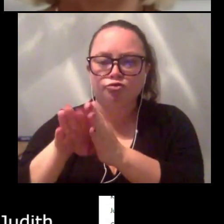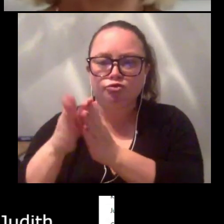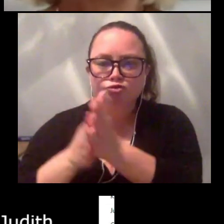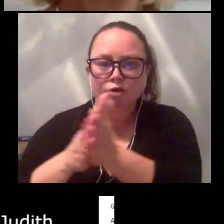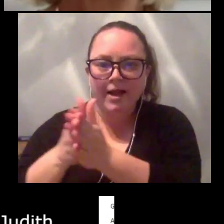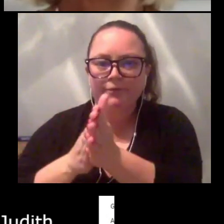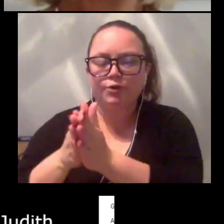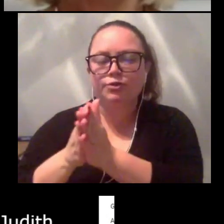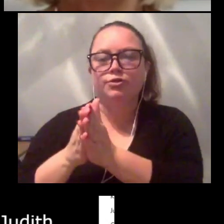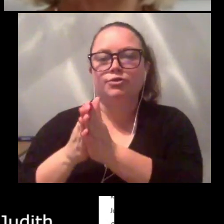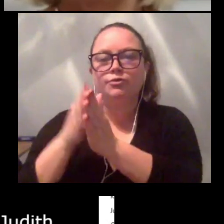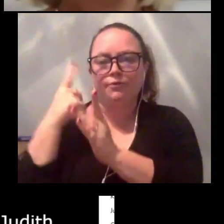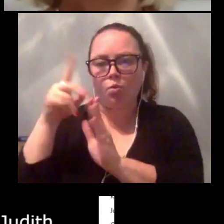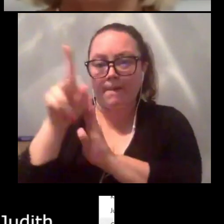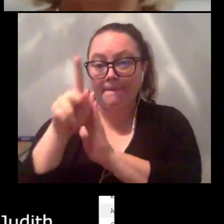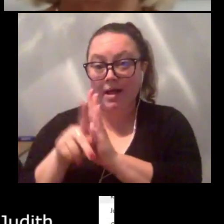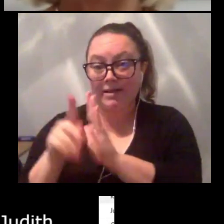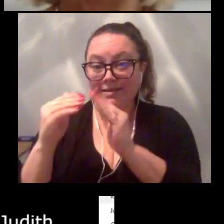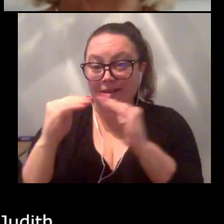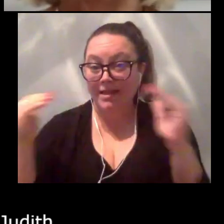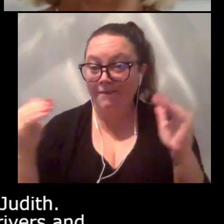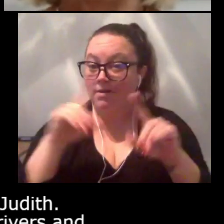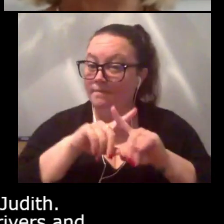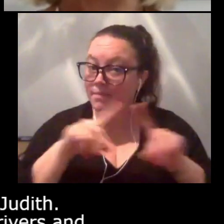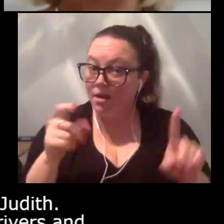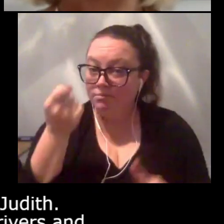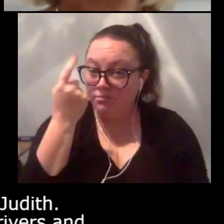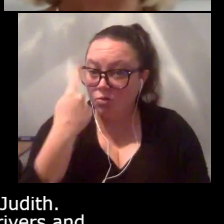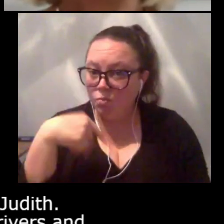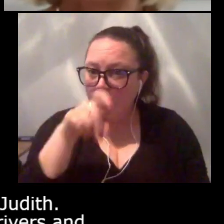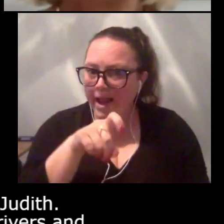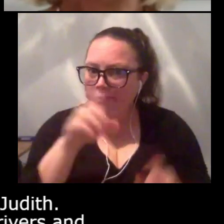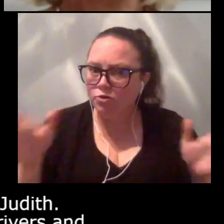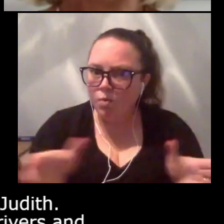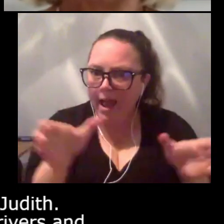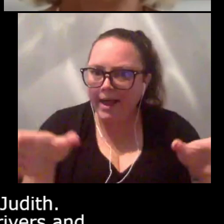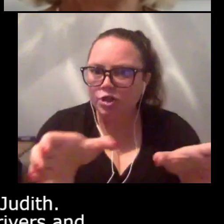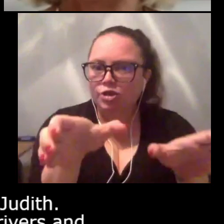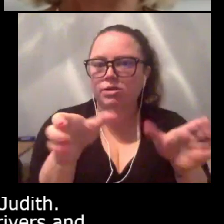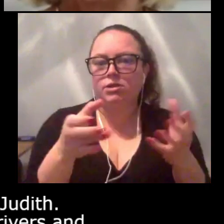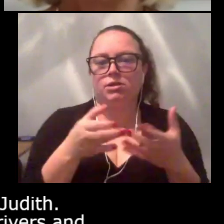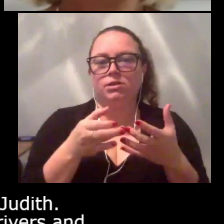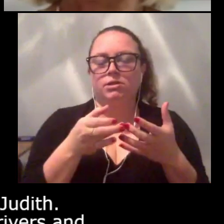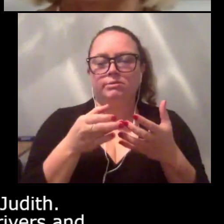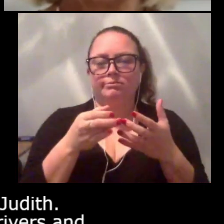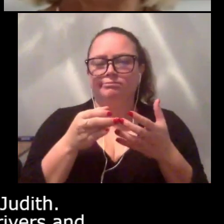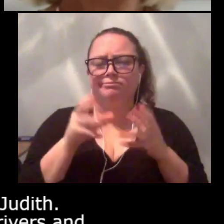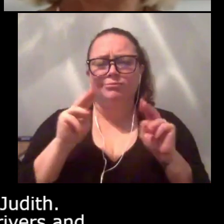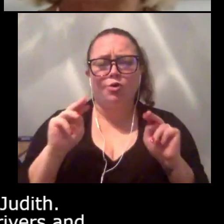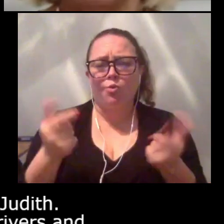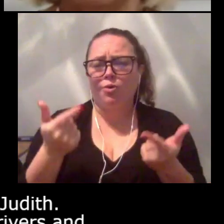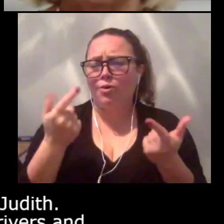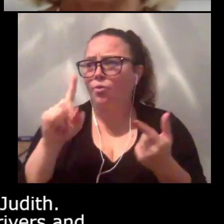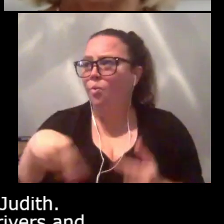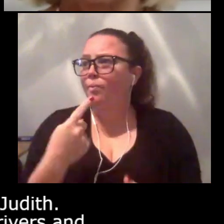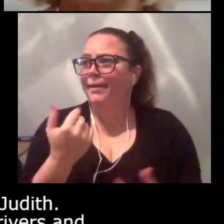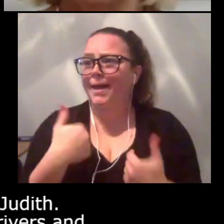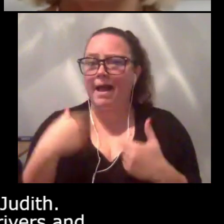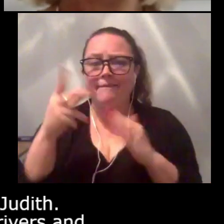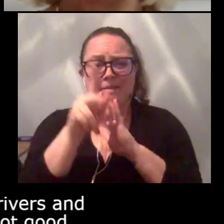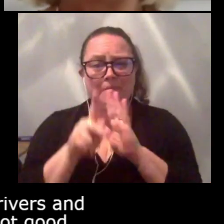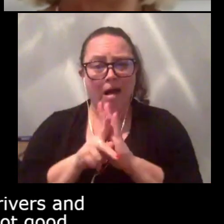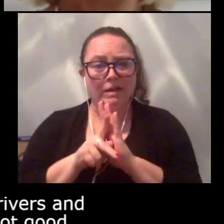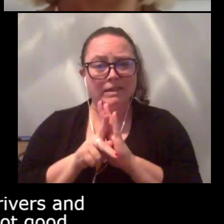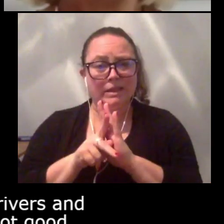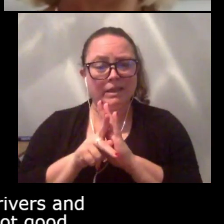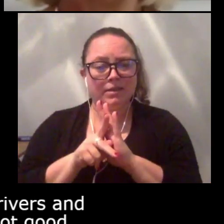level, but we have to action them. It's no good just having the policies, but something needs to happen.